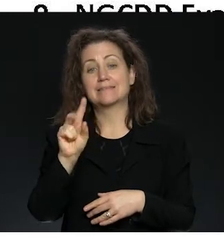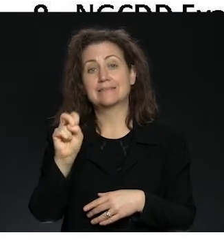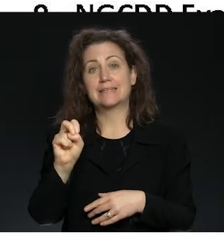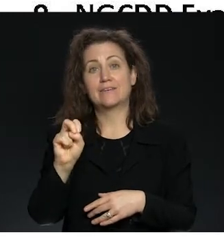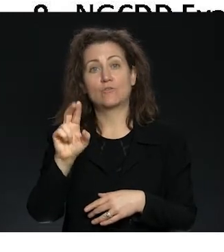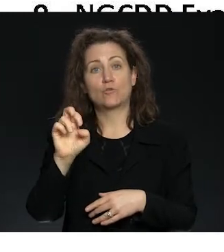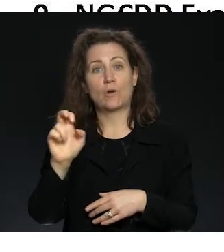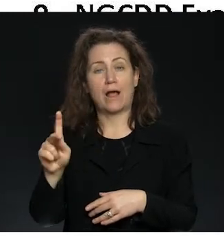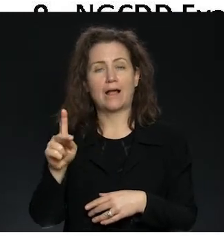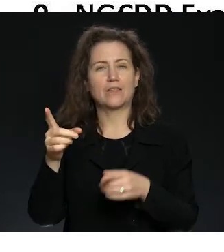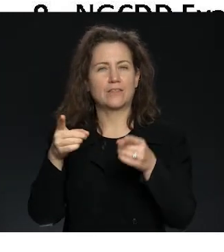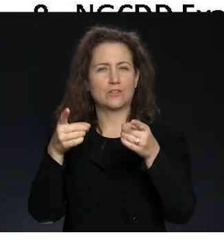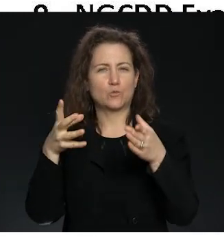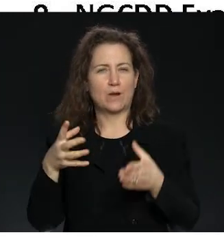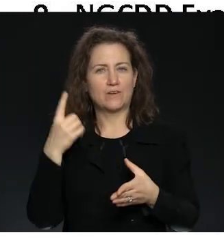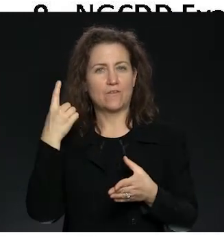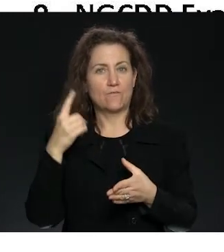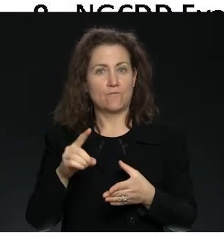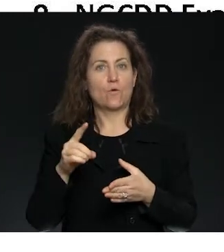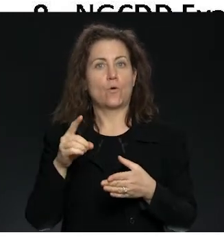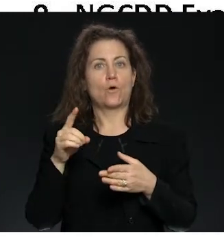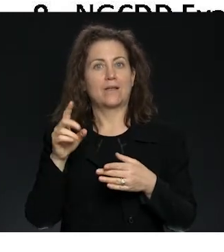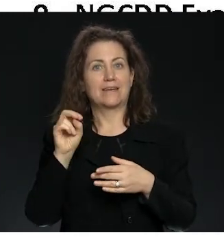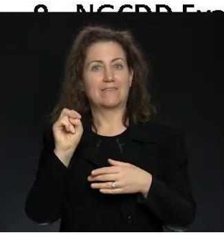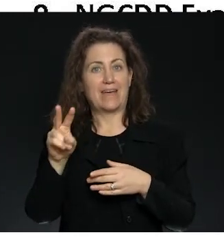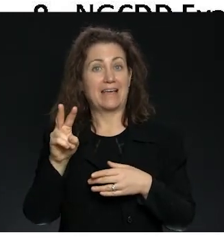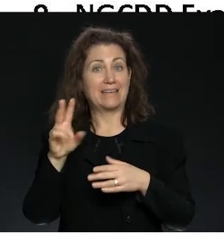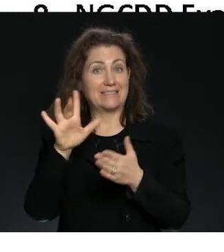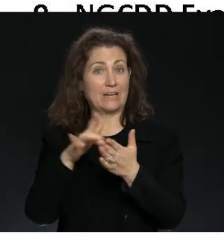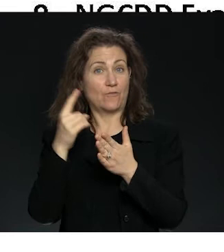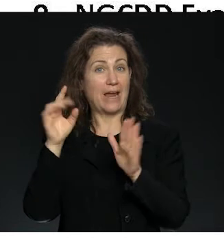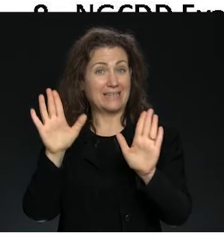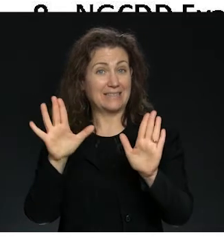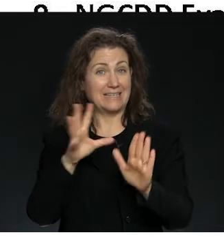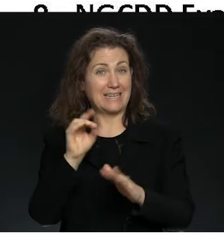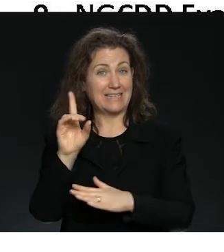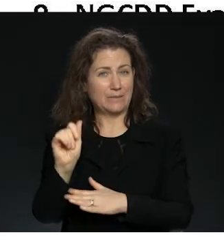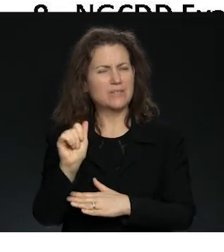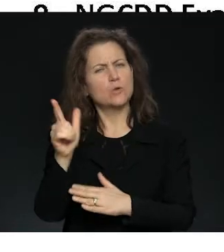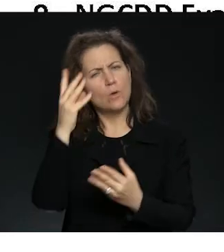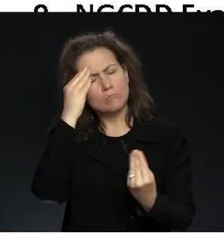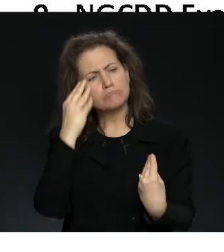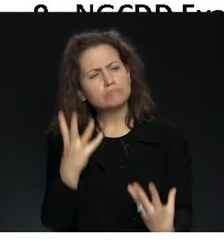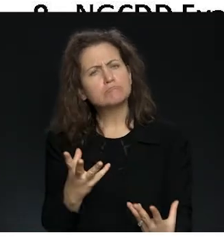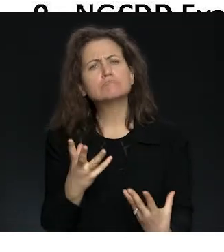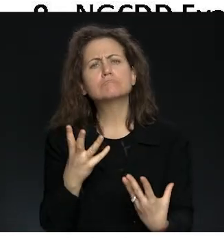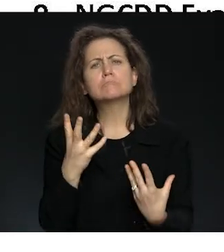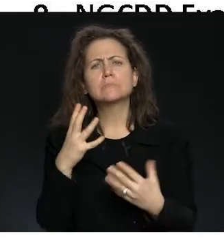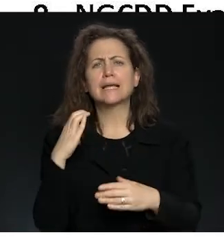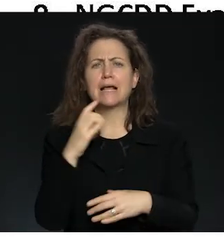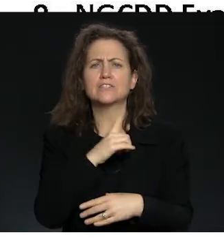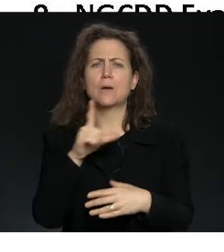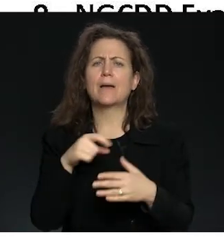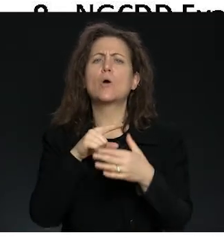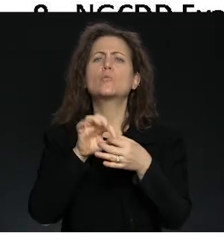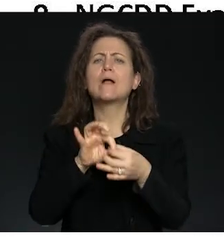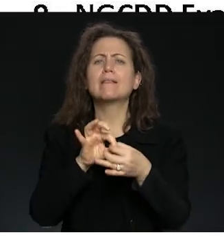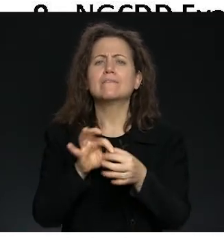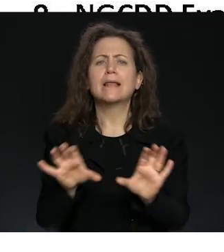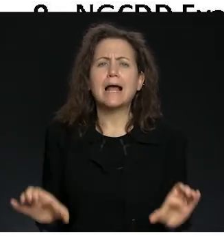in Disabilities, will update the Council on relevant activities of the Administration on Intellectual and